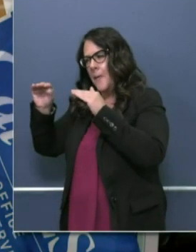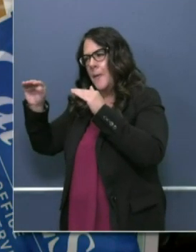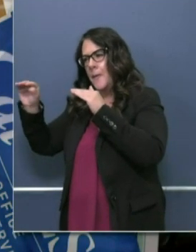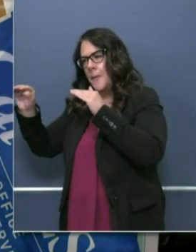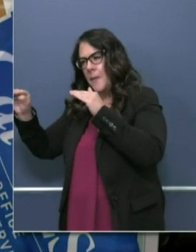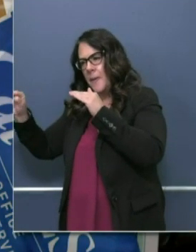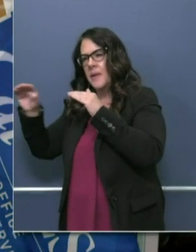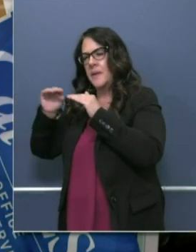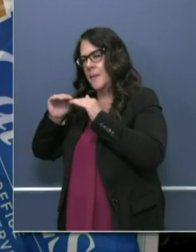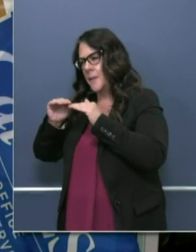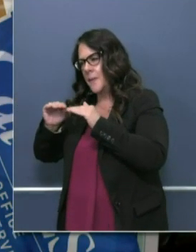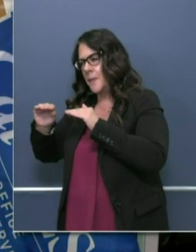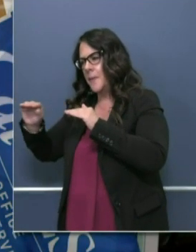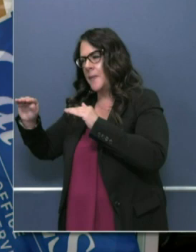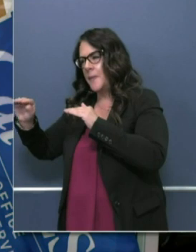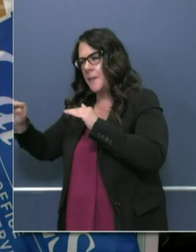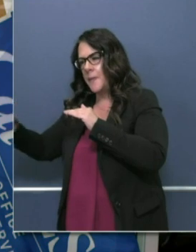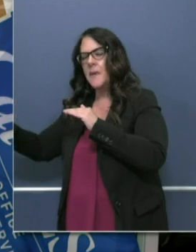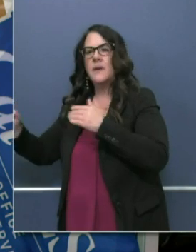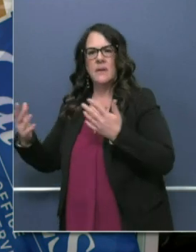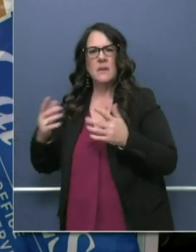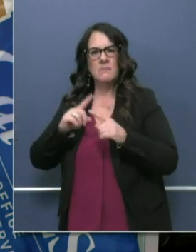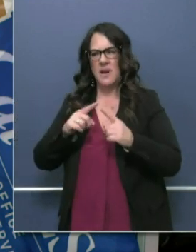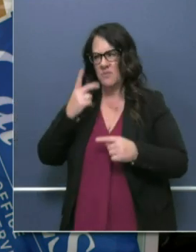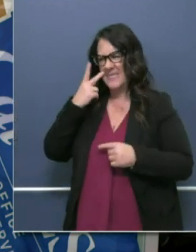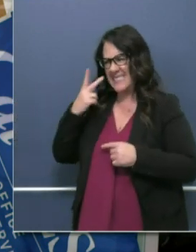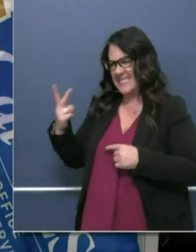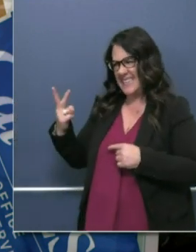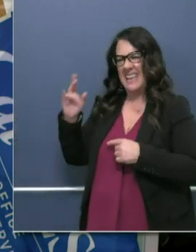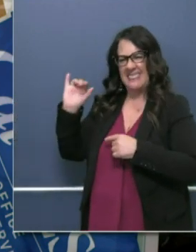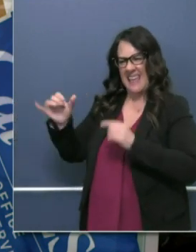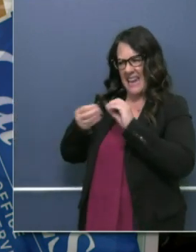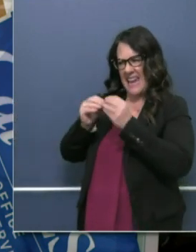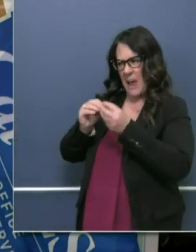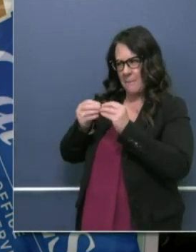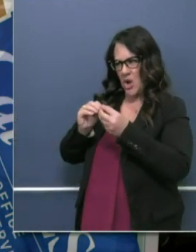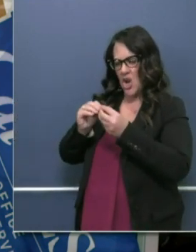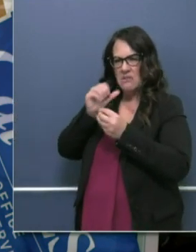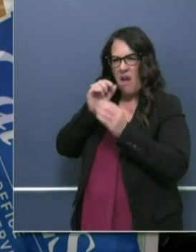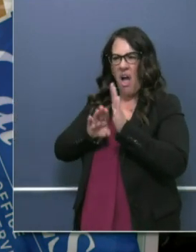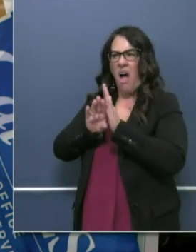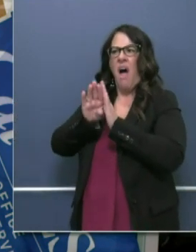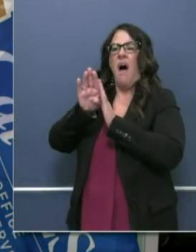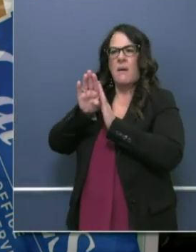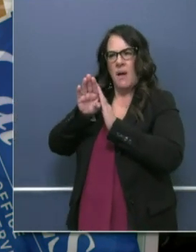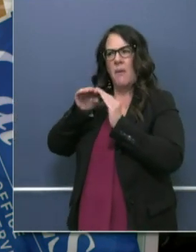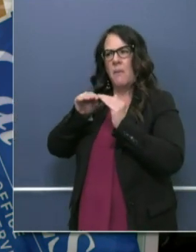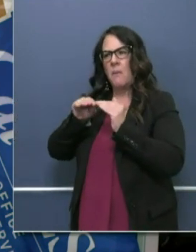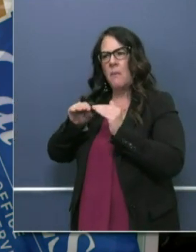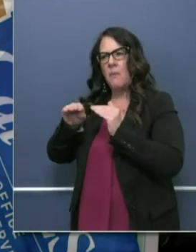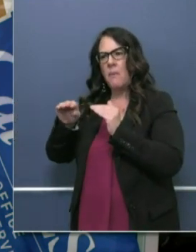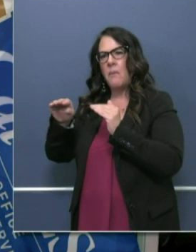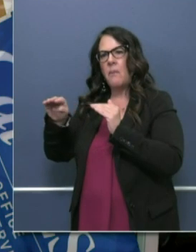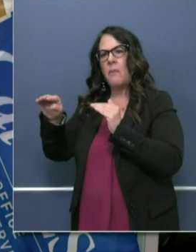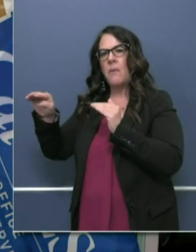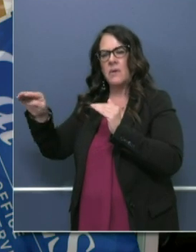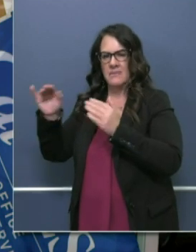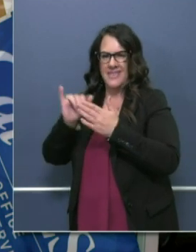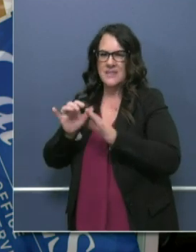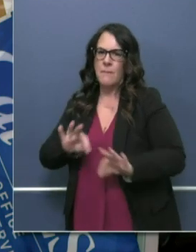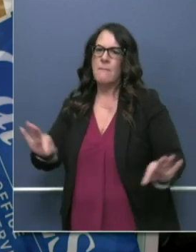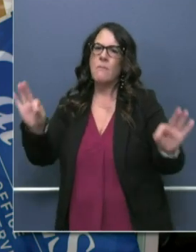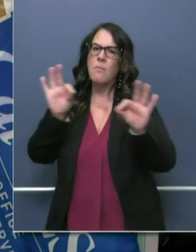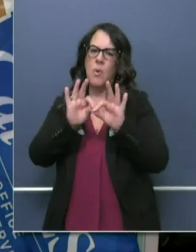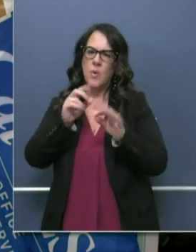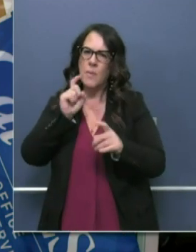cautious optimism. Regardless, it has been stable, and that really supports making these decisions. But there are important other things that we need to